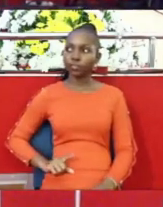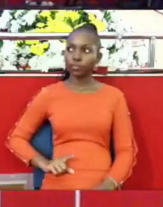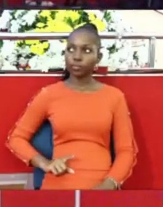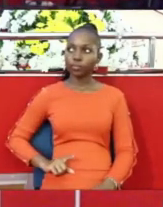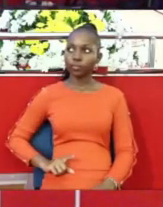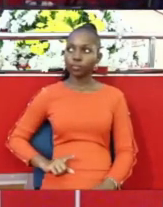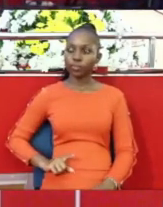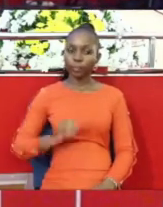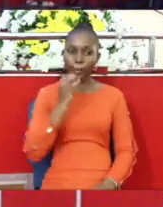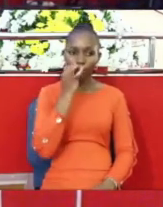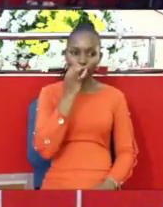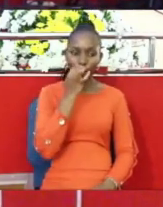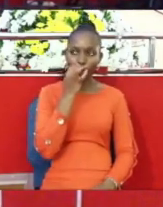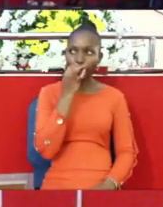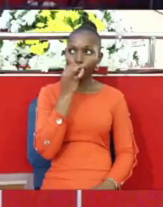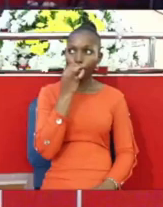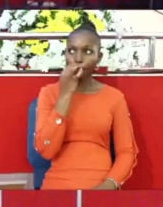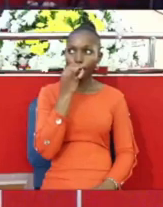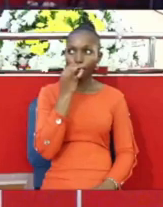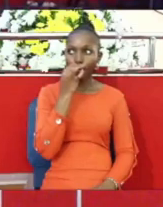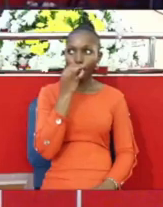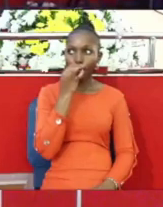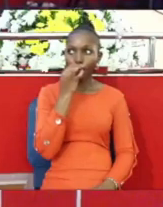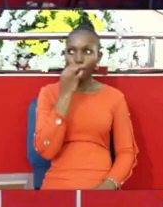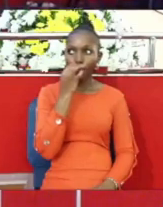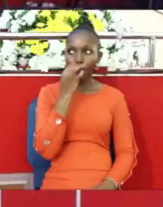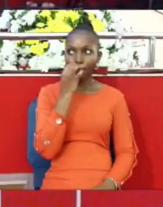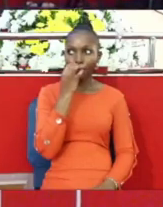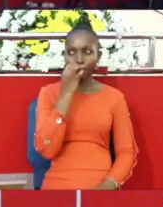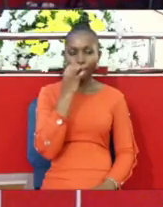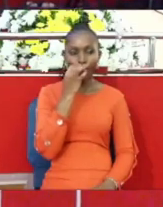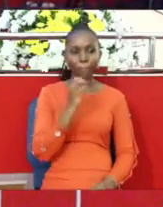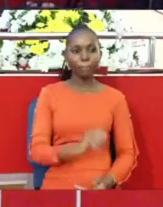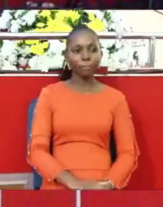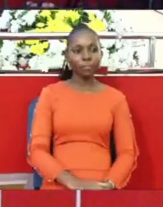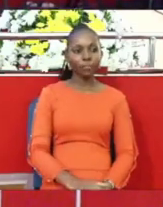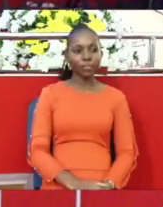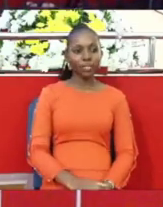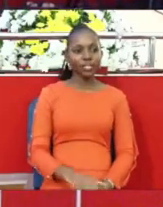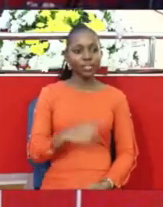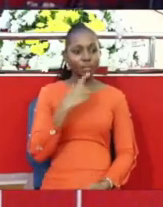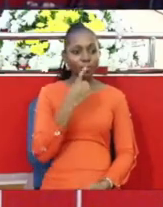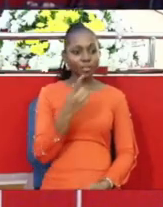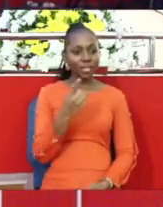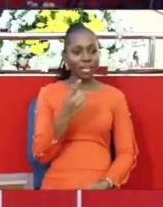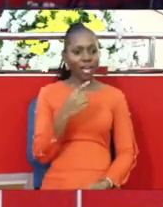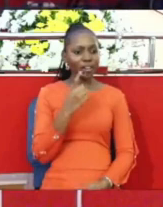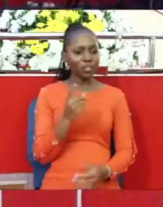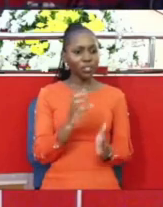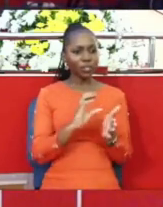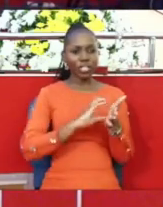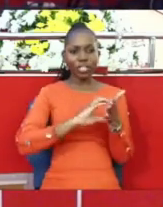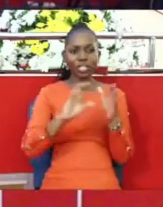Because you know it's nimesema ni 30 minutes before the first service. Mm-hmm. So ni vile unaendaga ukikumbushwa na Mungu. I told you it was Judges,